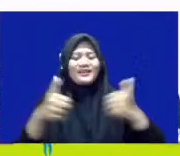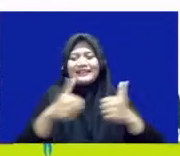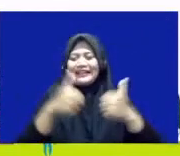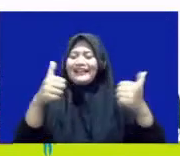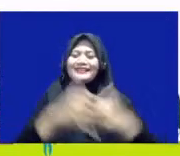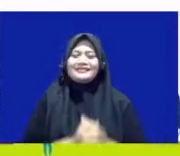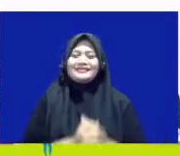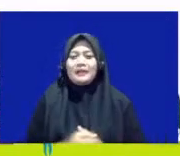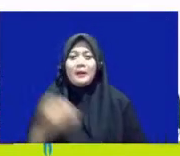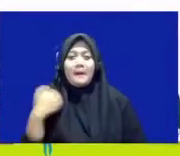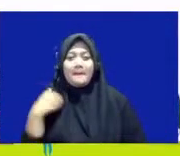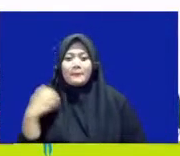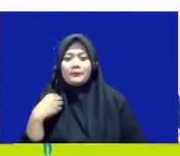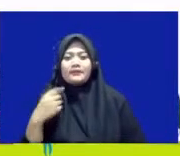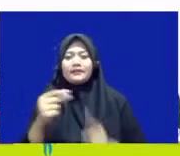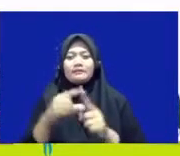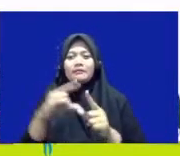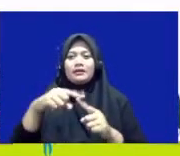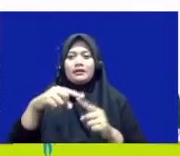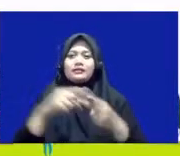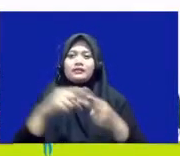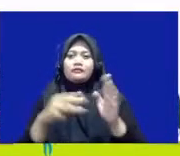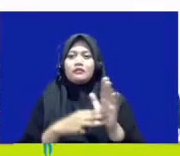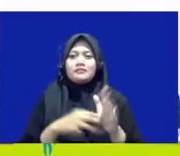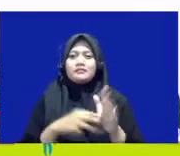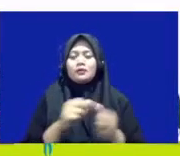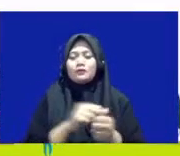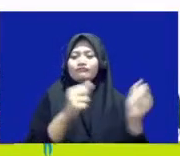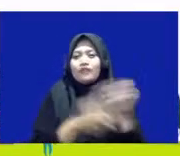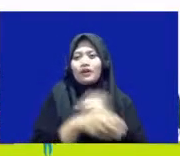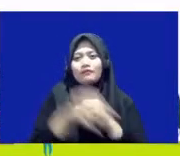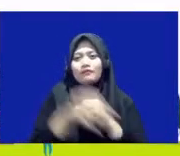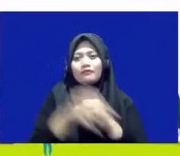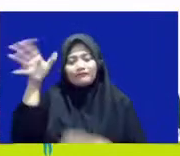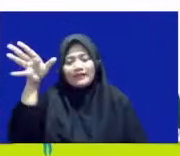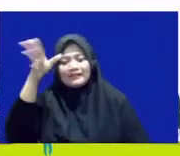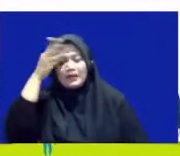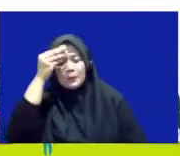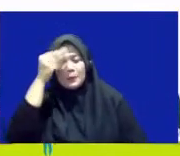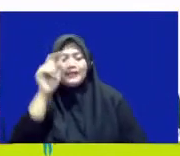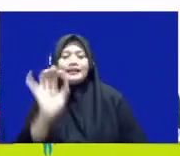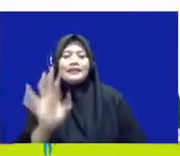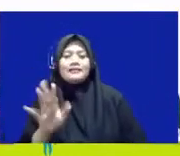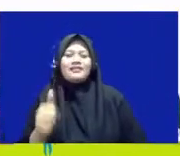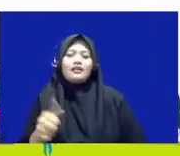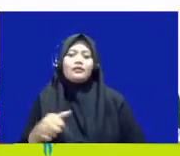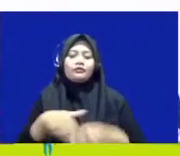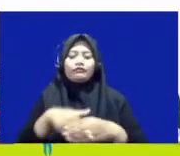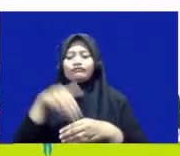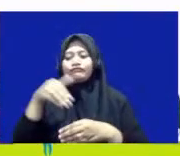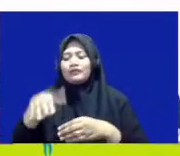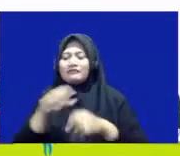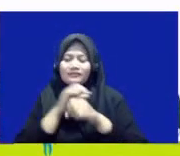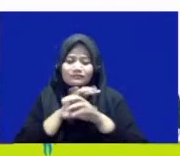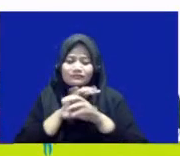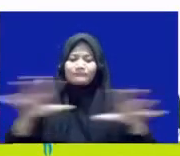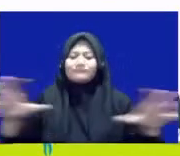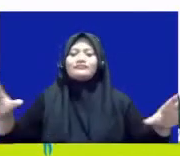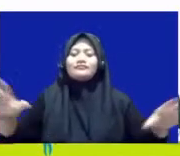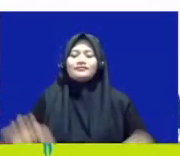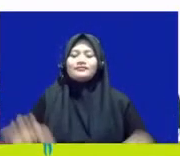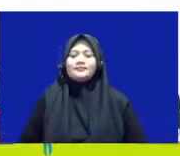start. So maybe we can explore further on that. So I think I've checked with